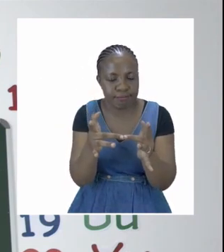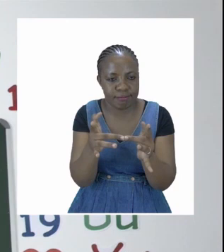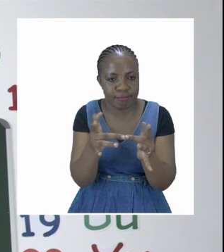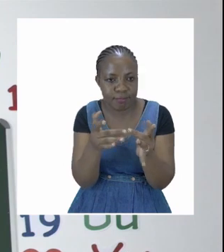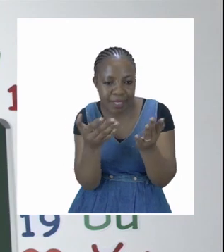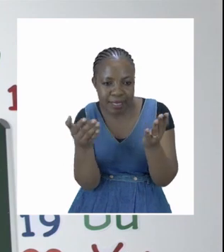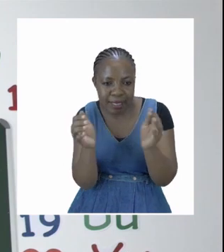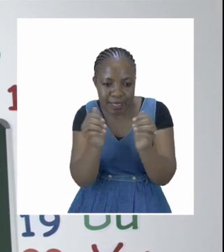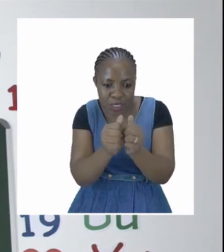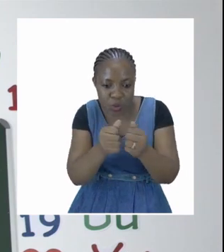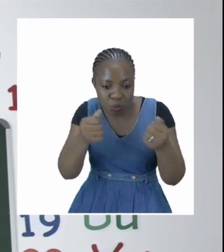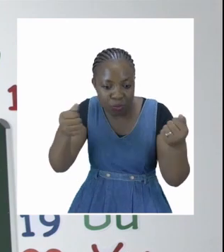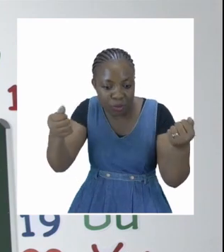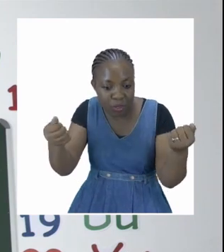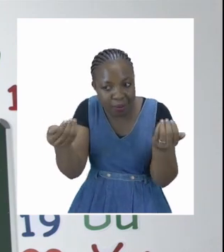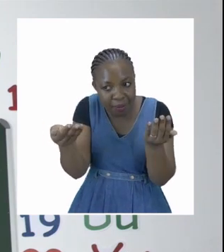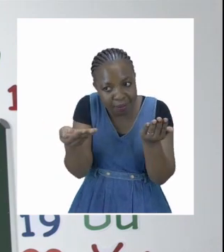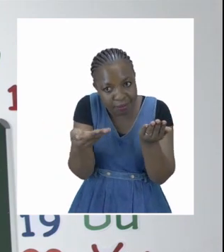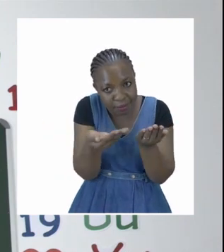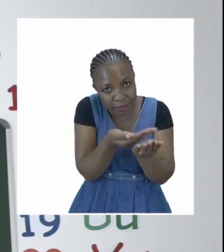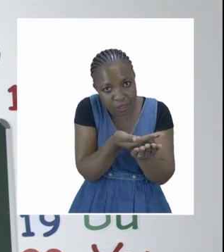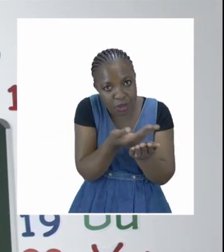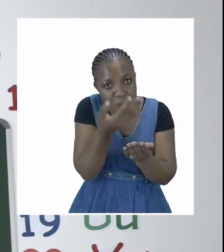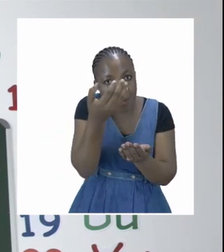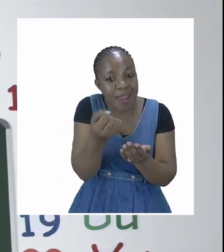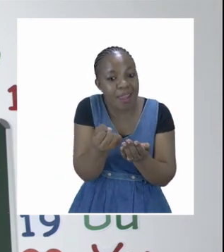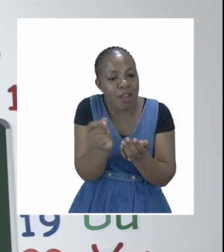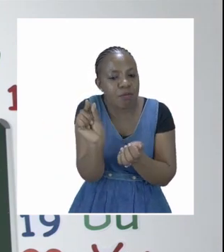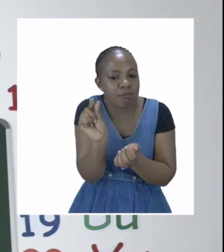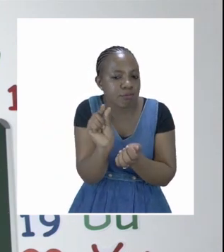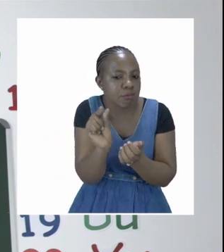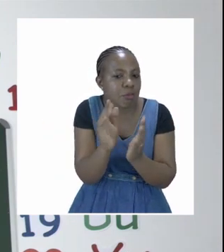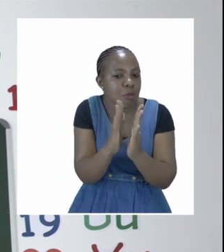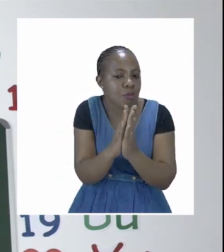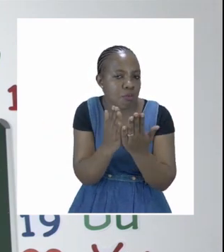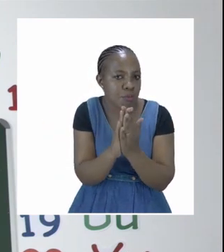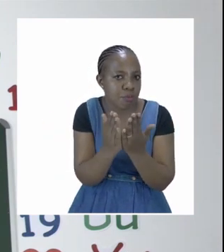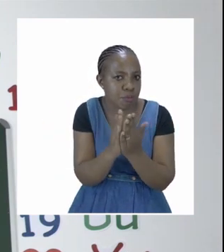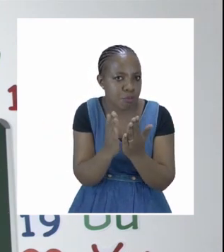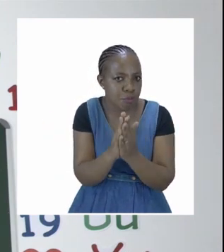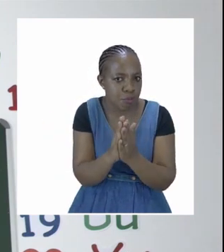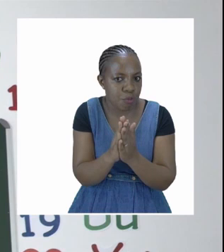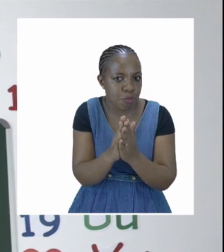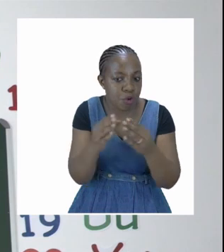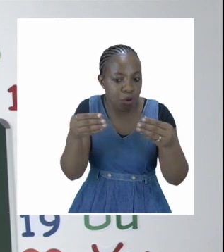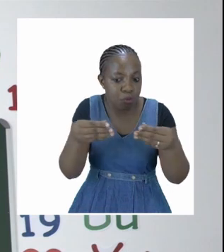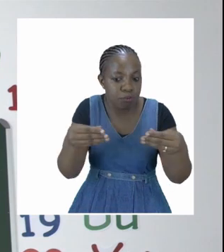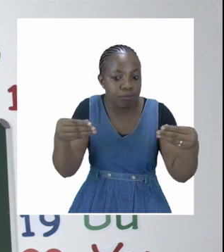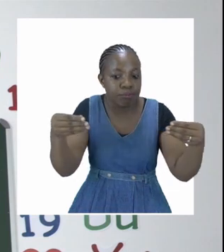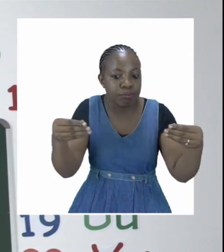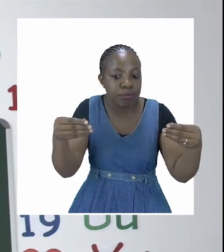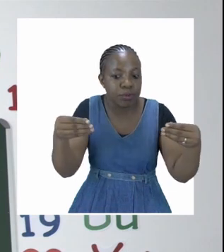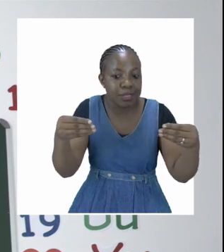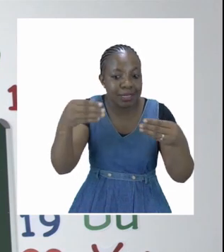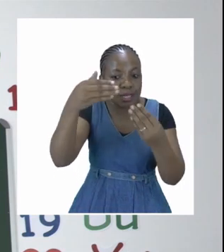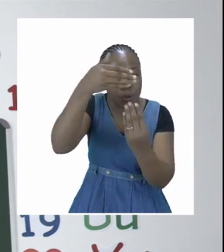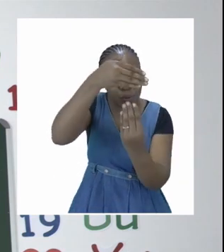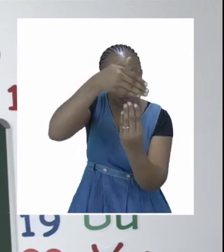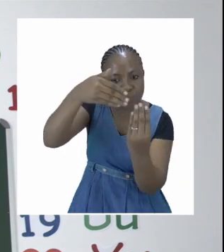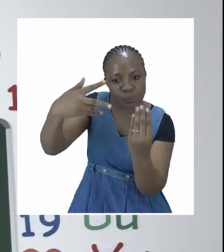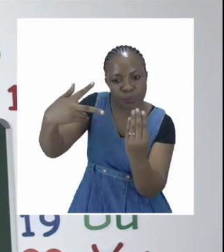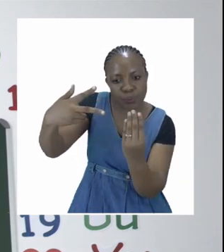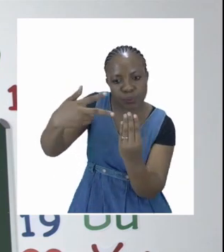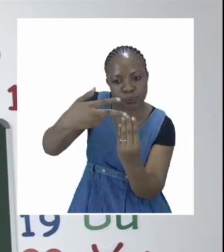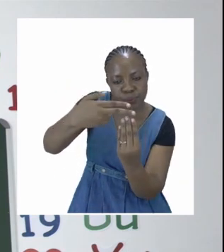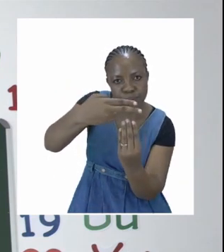newspapers, there is an insert of the lesson booklet. Please cut the top of the lesson